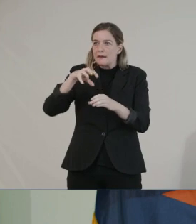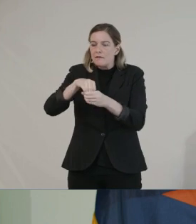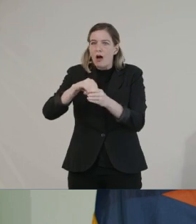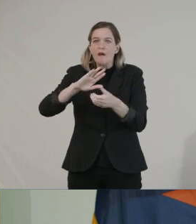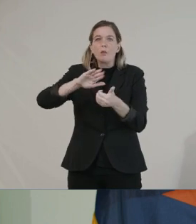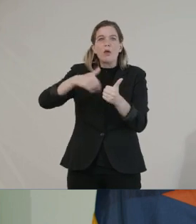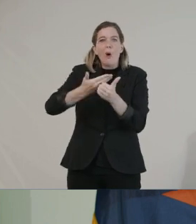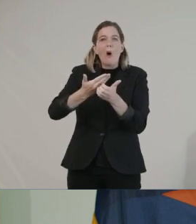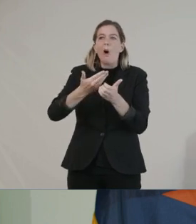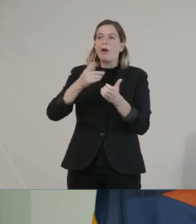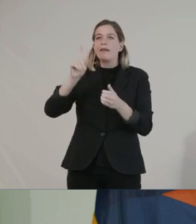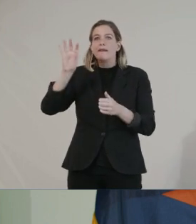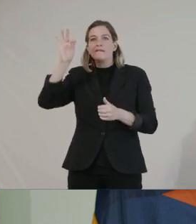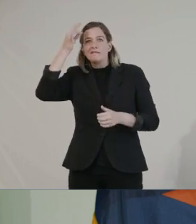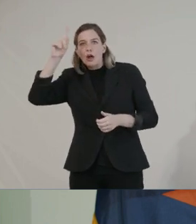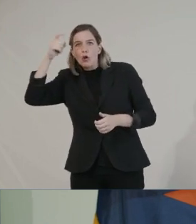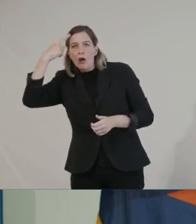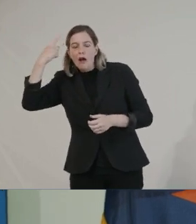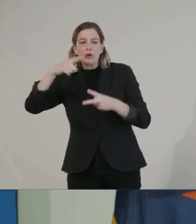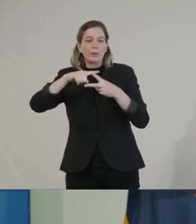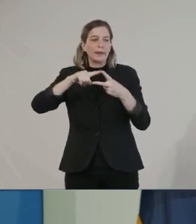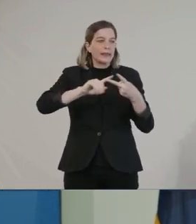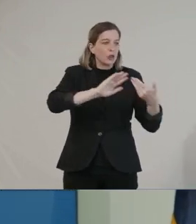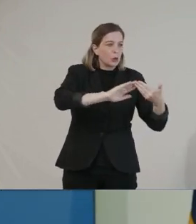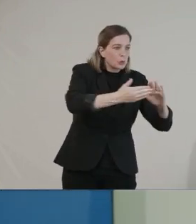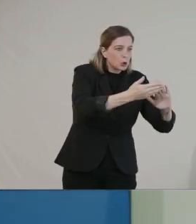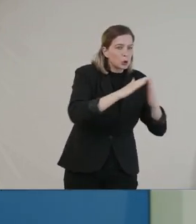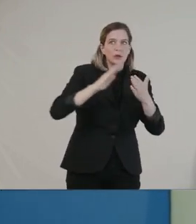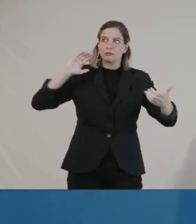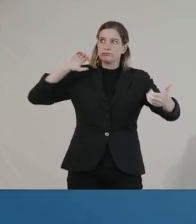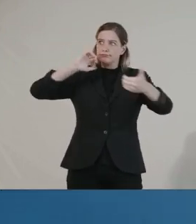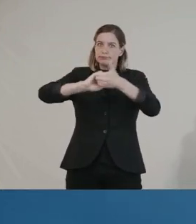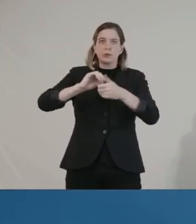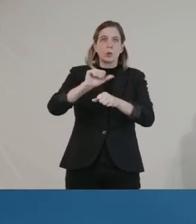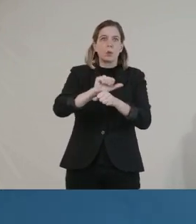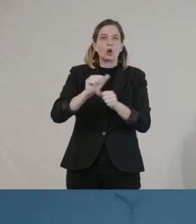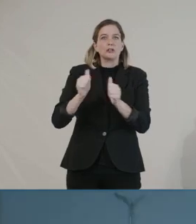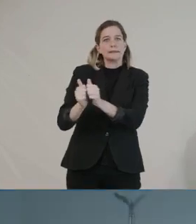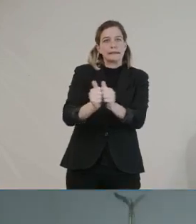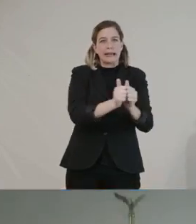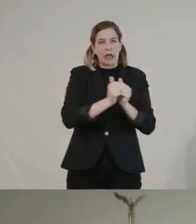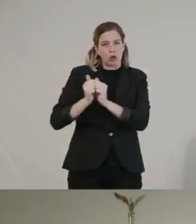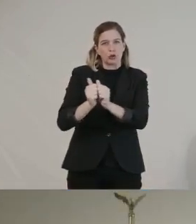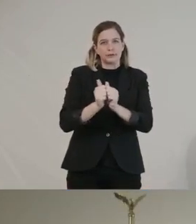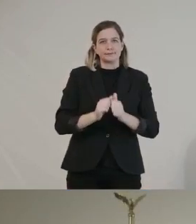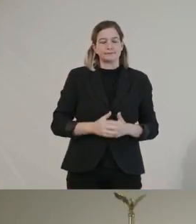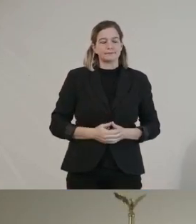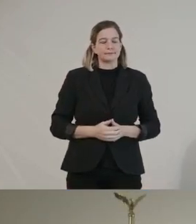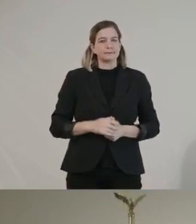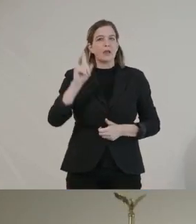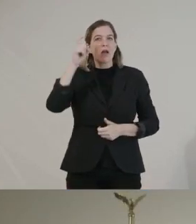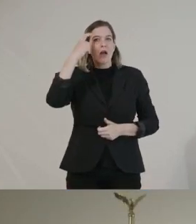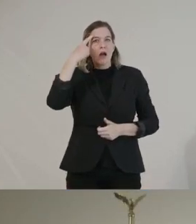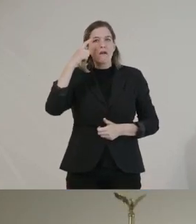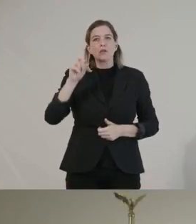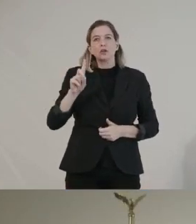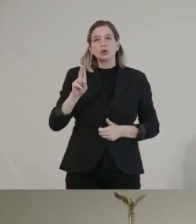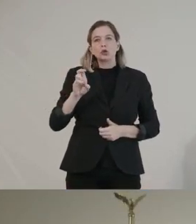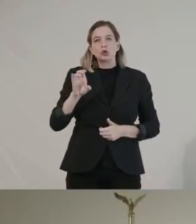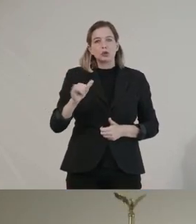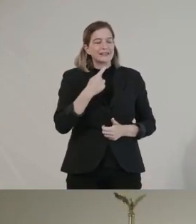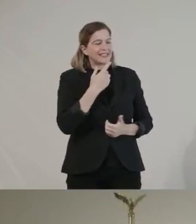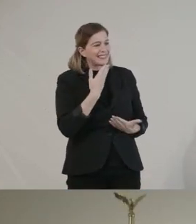us out. So thank you. Thanks so much, General, for the effort of the National Guard and what we've been able to do for Navajo Nation. Let's open